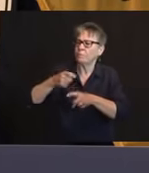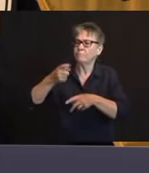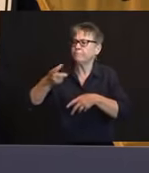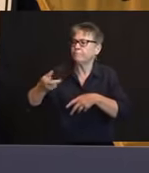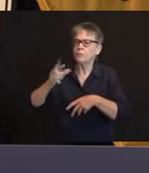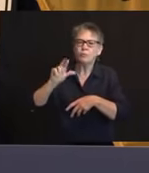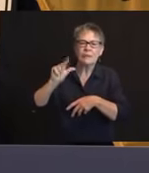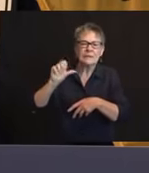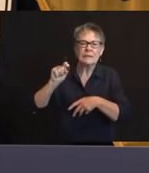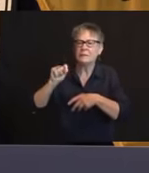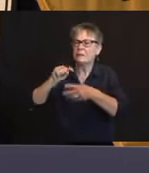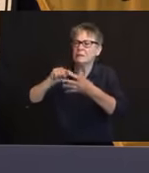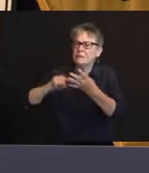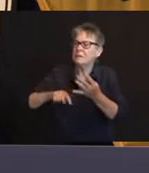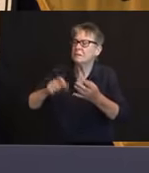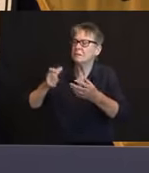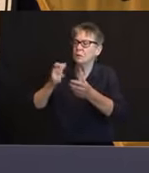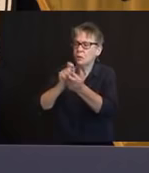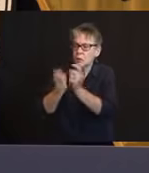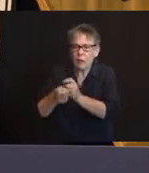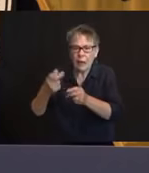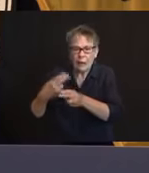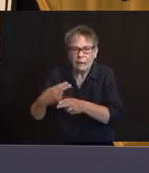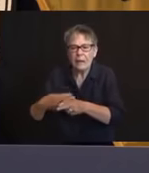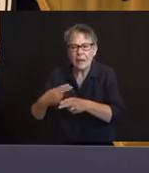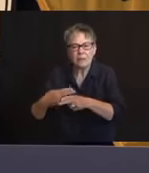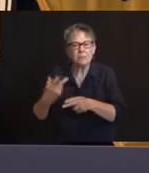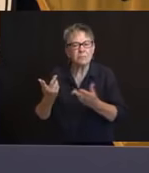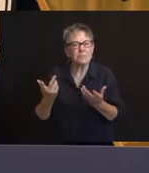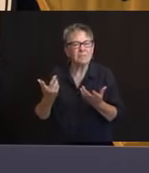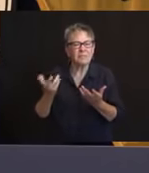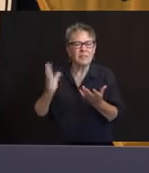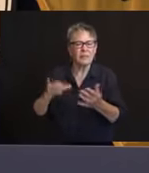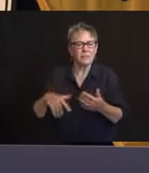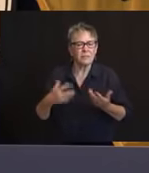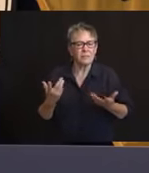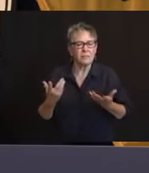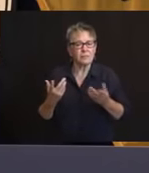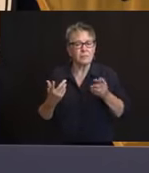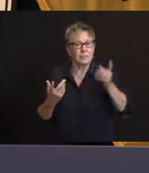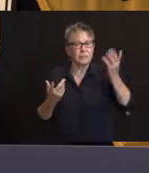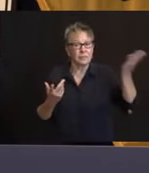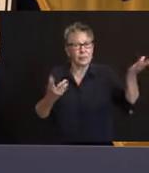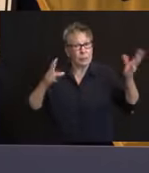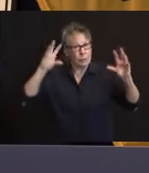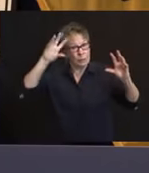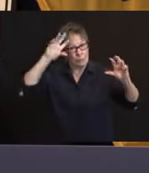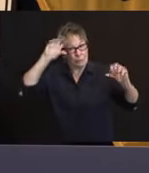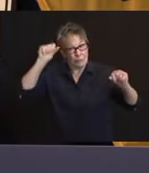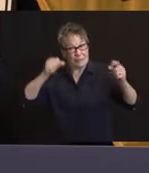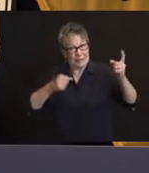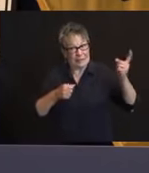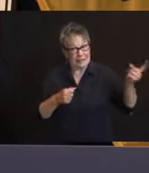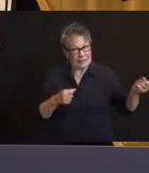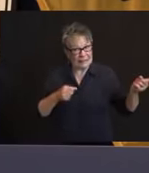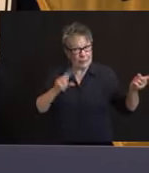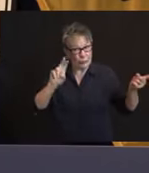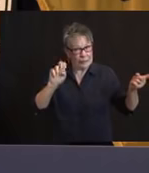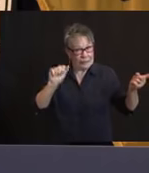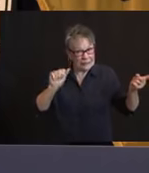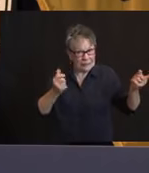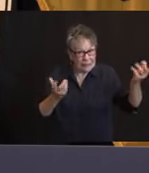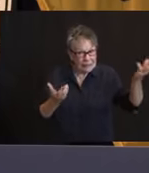which administration. He is the president of the United States. On something like Portal, on something like